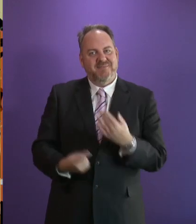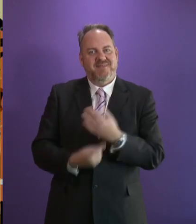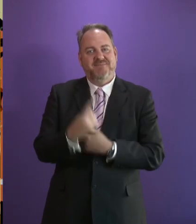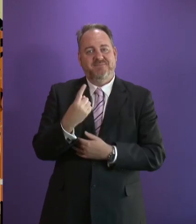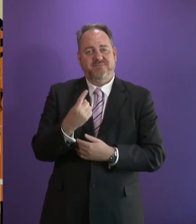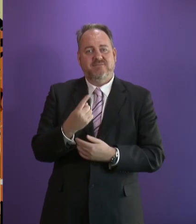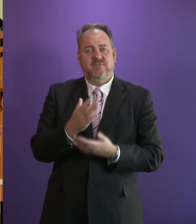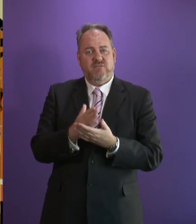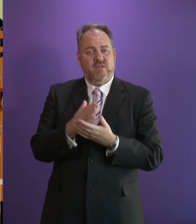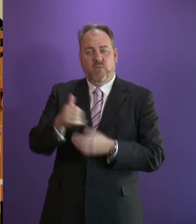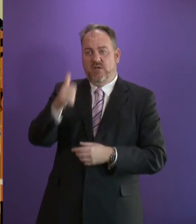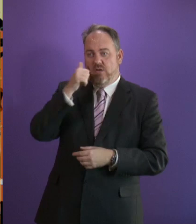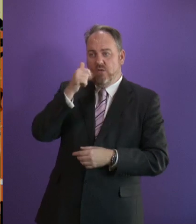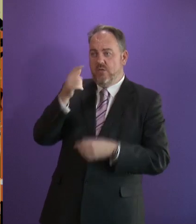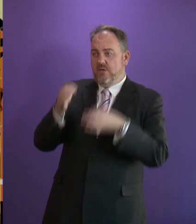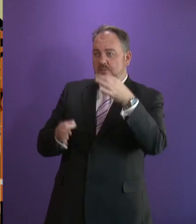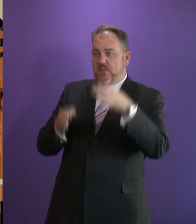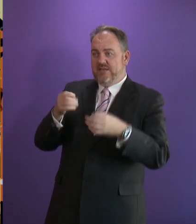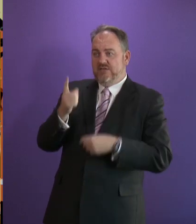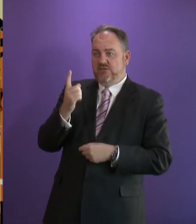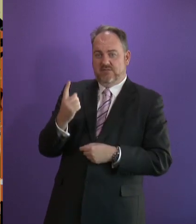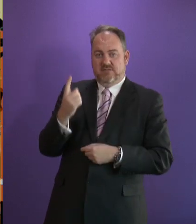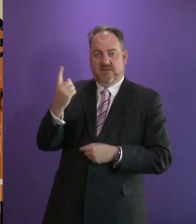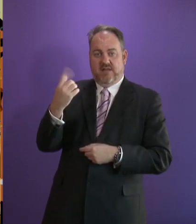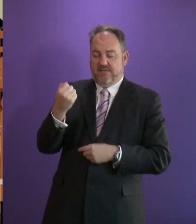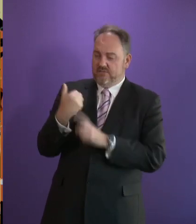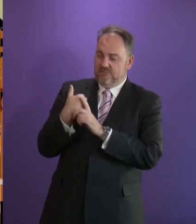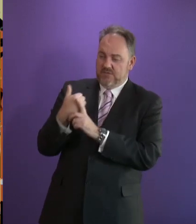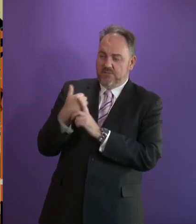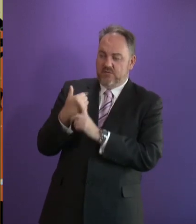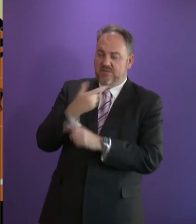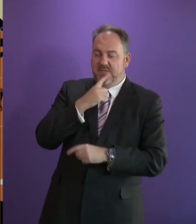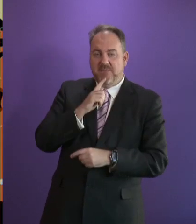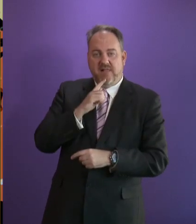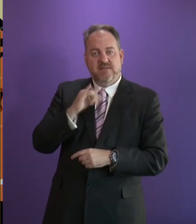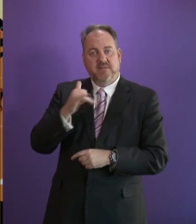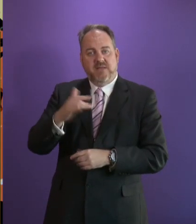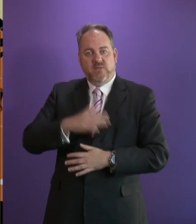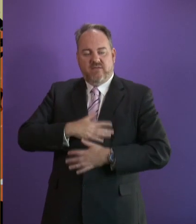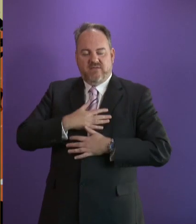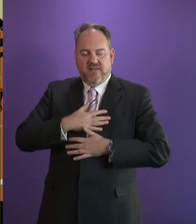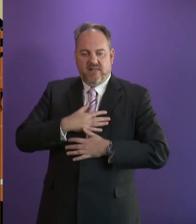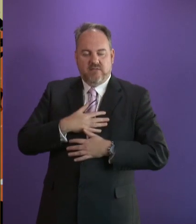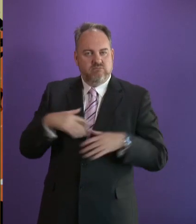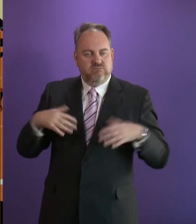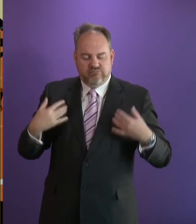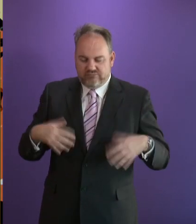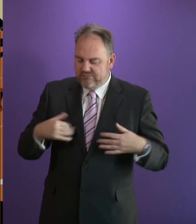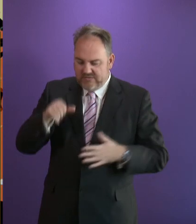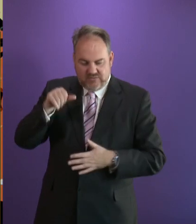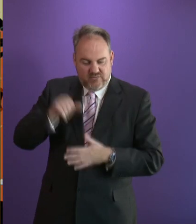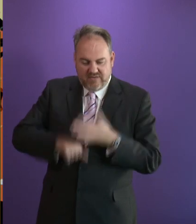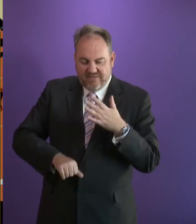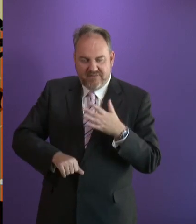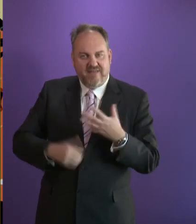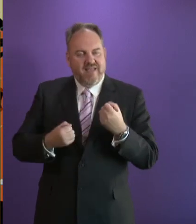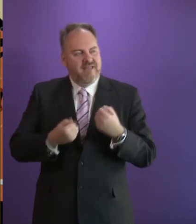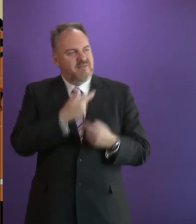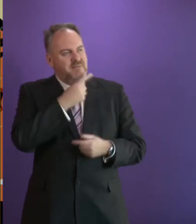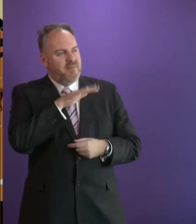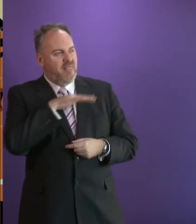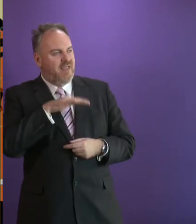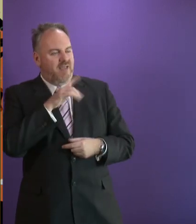eye, people know that you've got people around you who will support, who will be that shoulder for you when things get tough. That's an important part of it as well. And